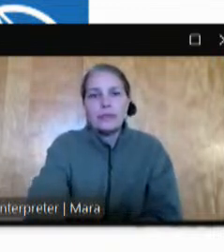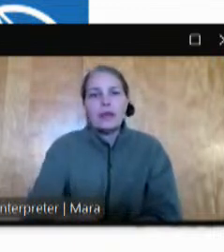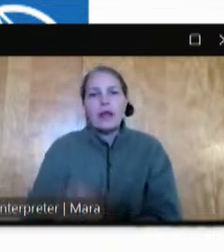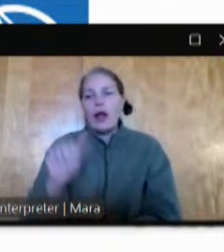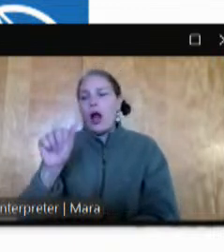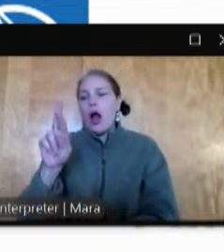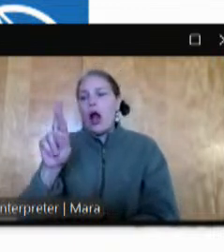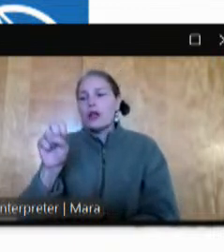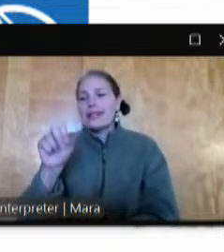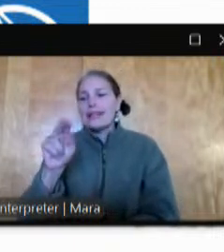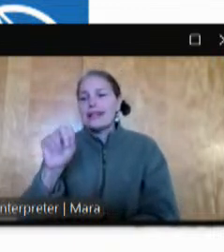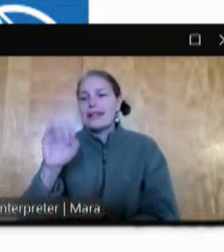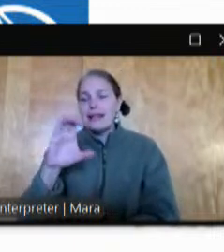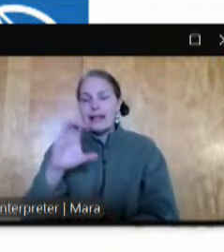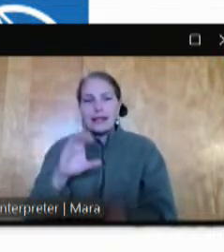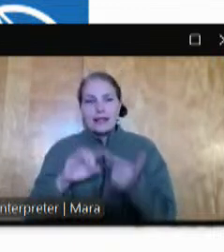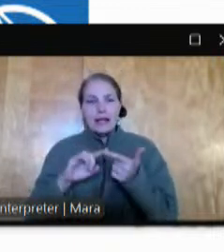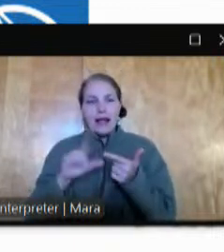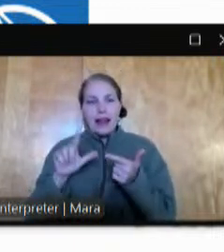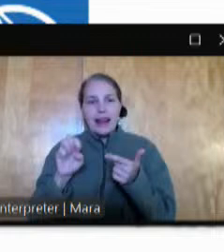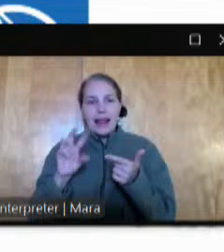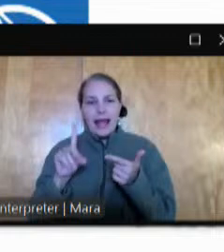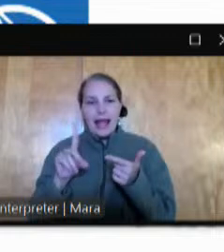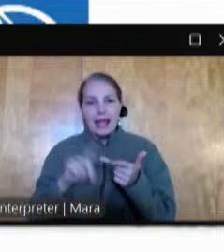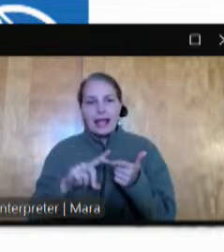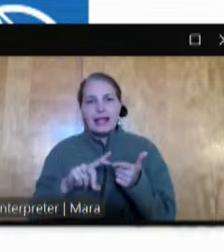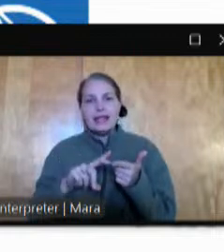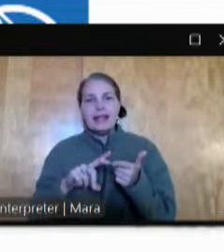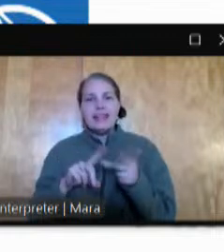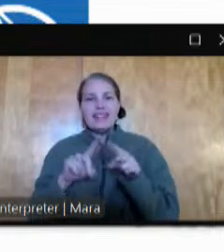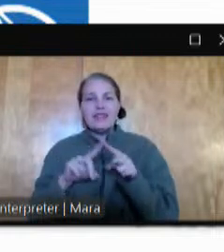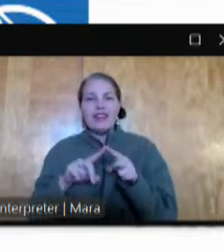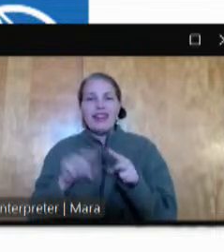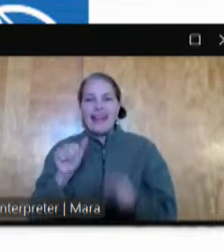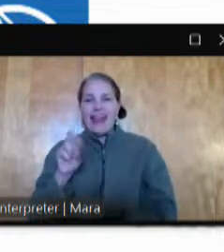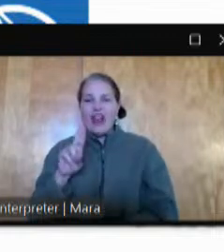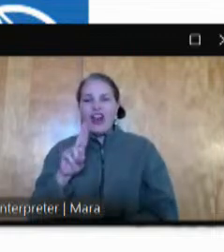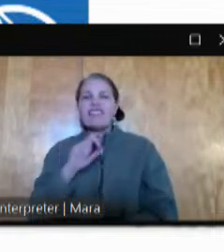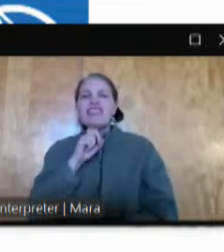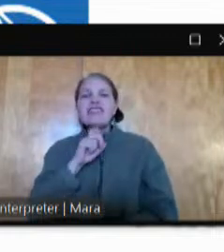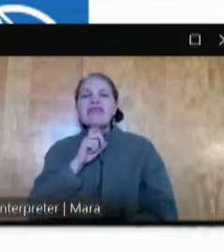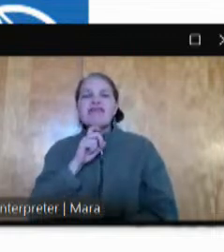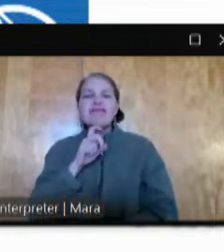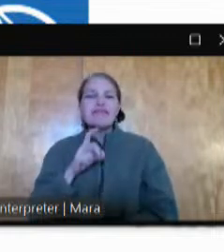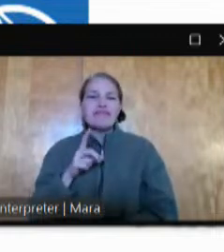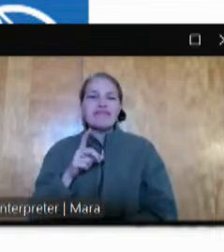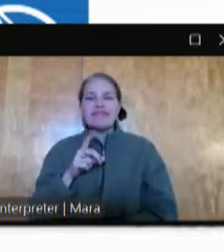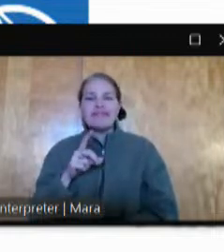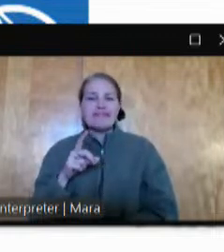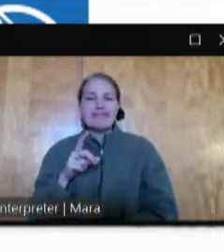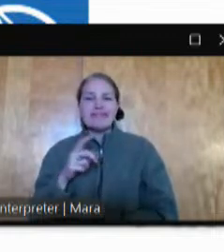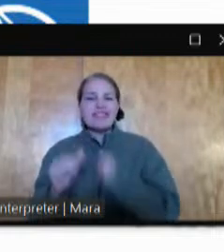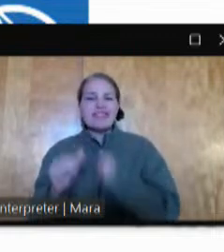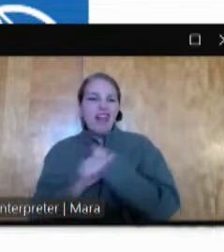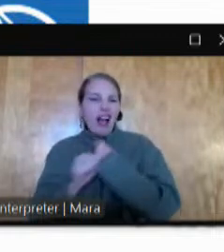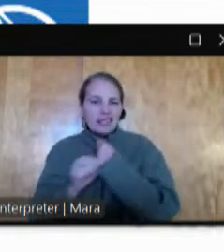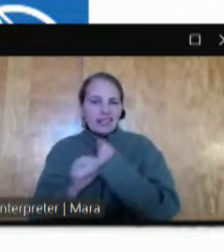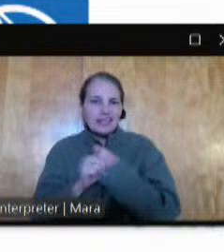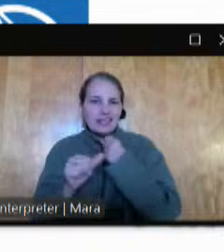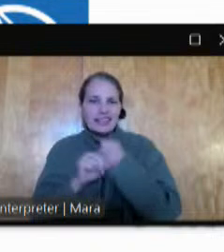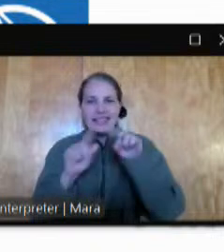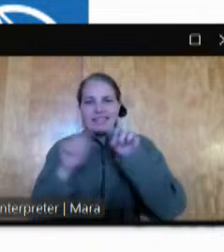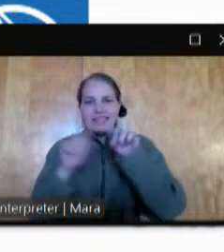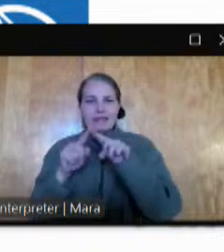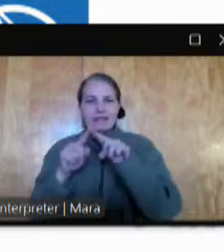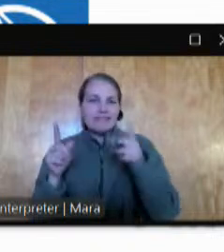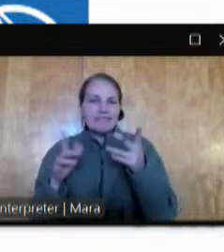well as volatile organic carbons, including gaseous air toxics. The main objectives